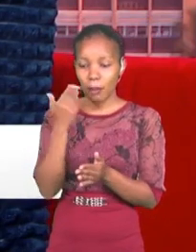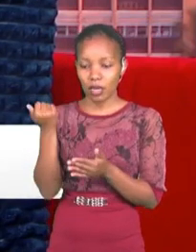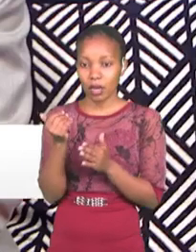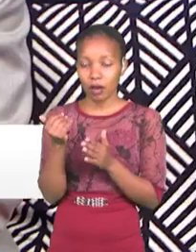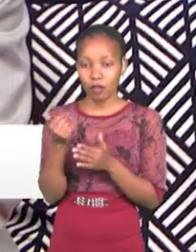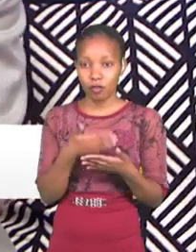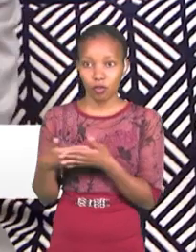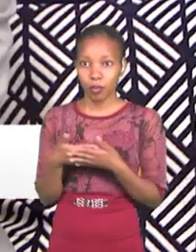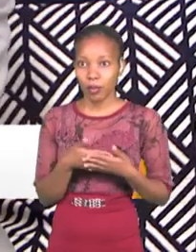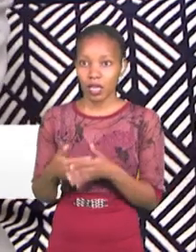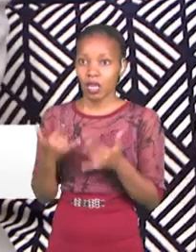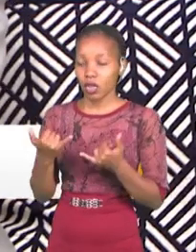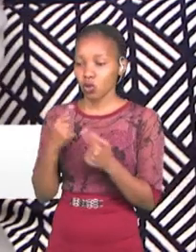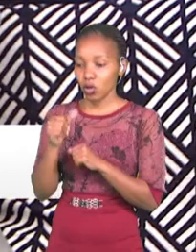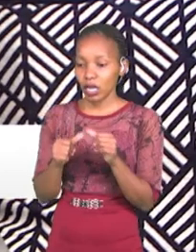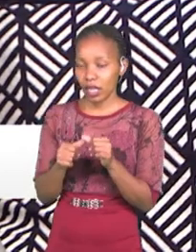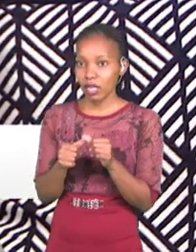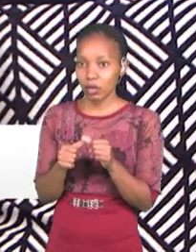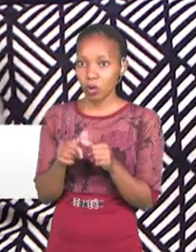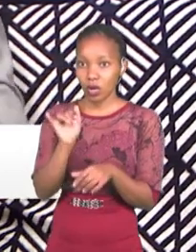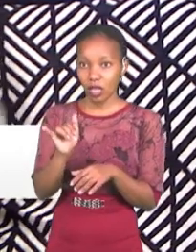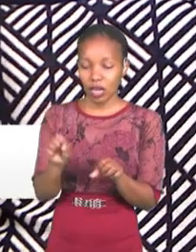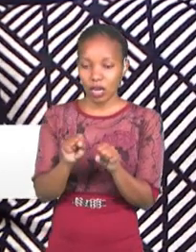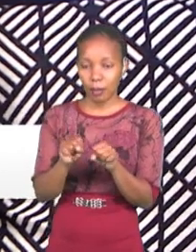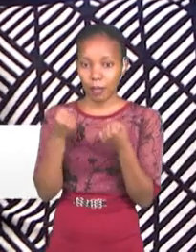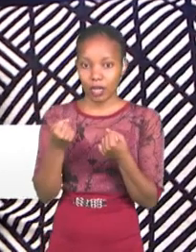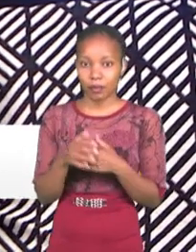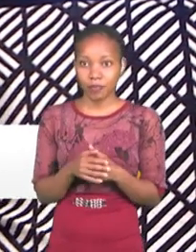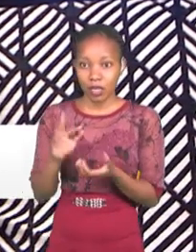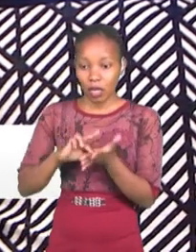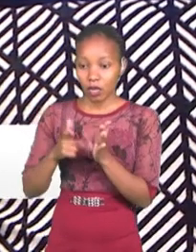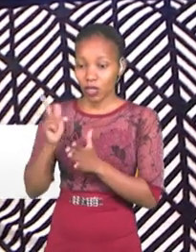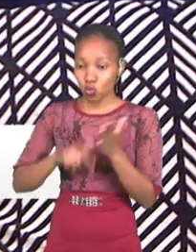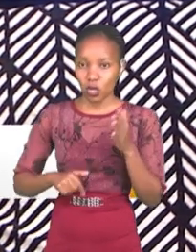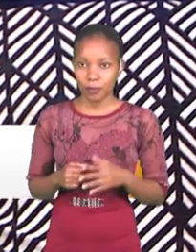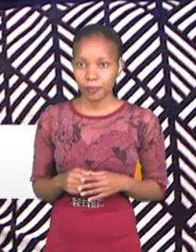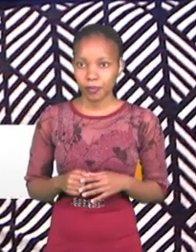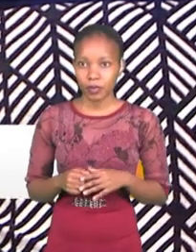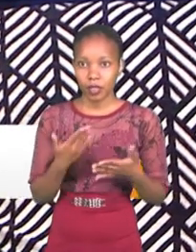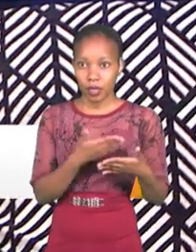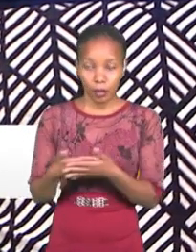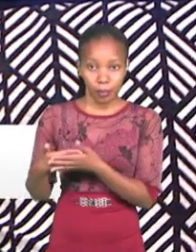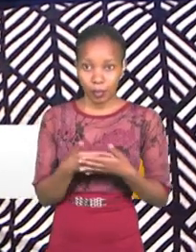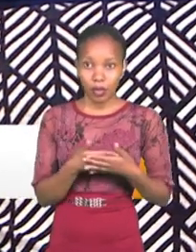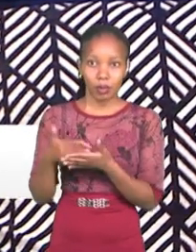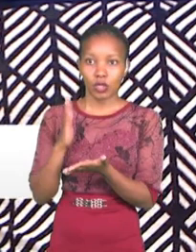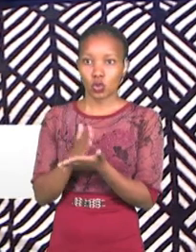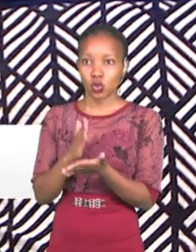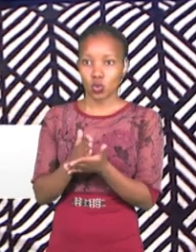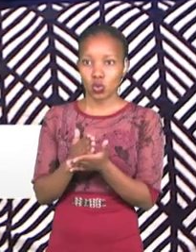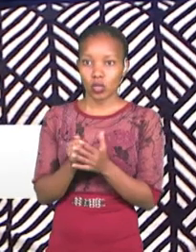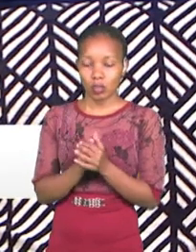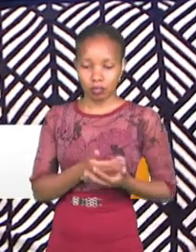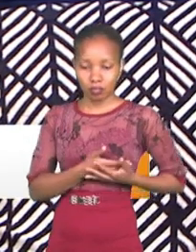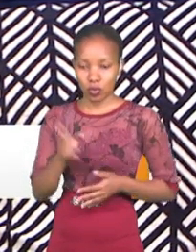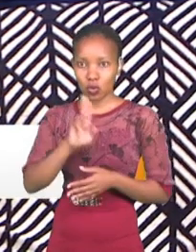Interesting. We'll be talking about that after the break, because now that means your baby is actually taking milk from another